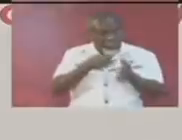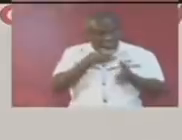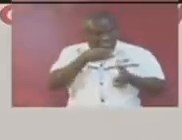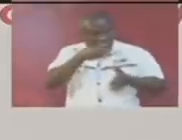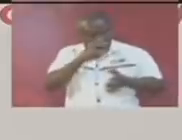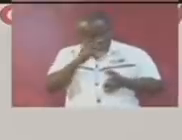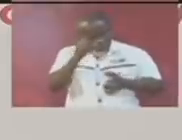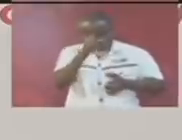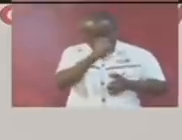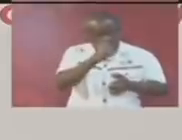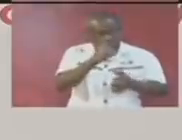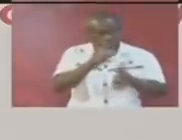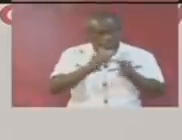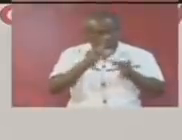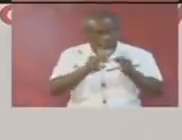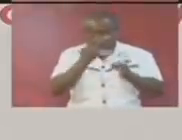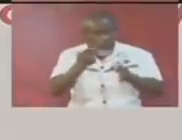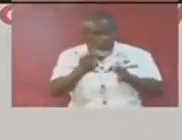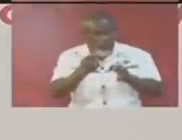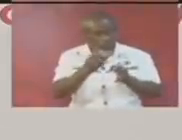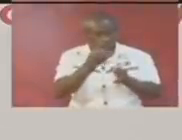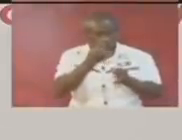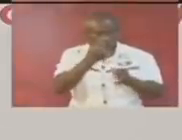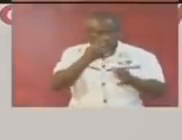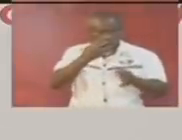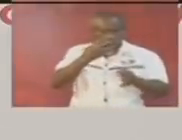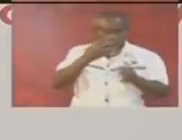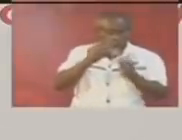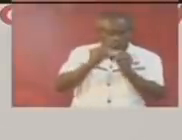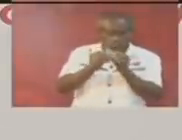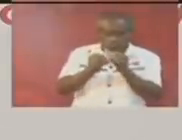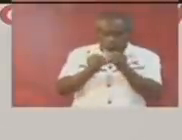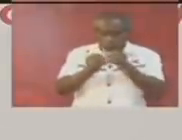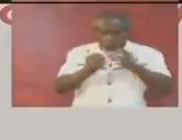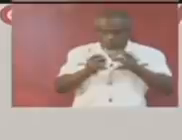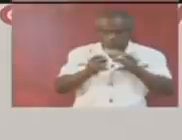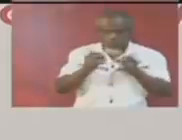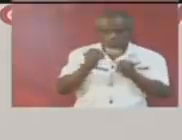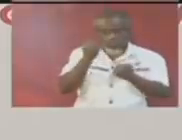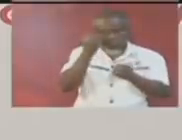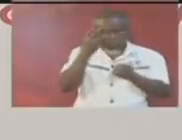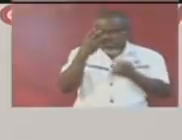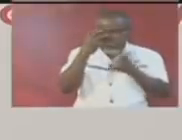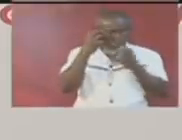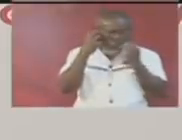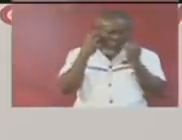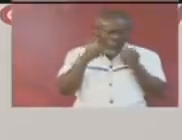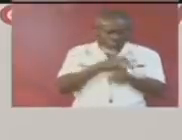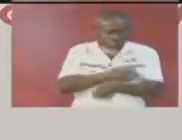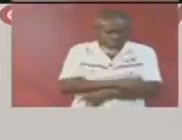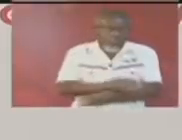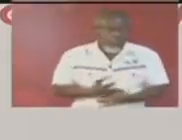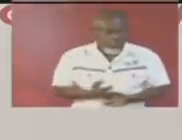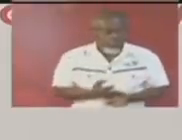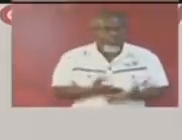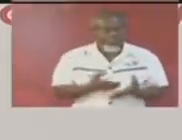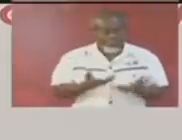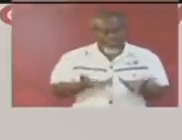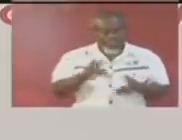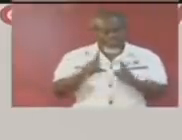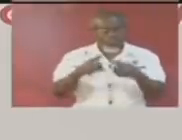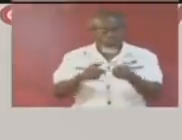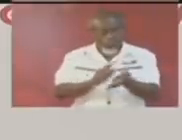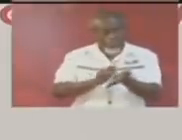you have swelling of your tongue, your lips, that sort of thing, and you require emergency management. So if you have a severe